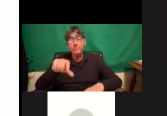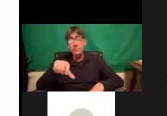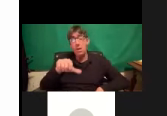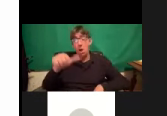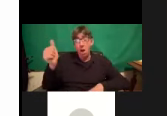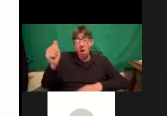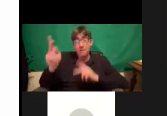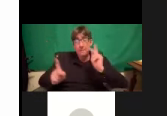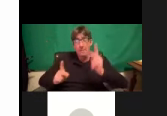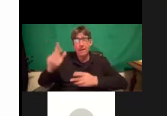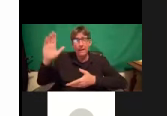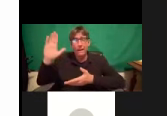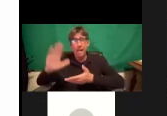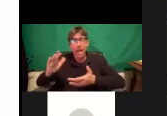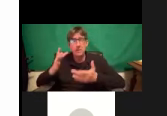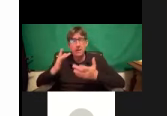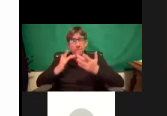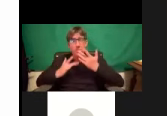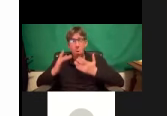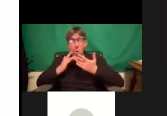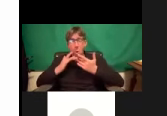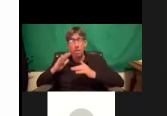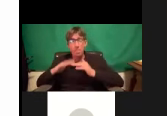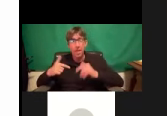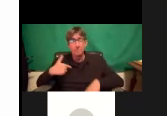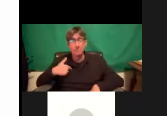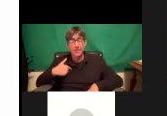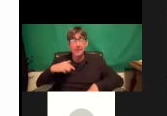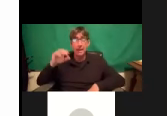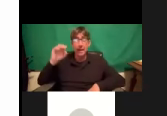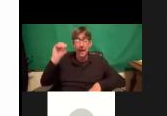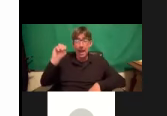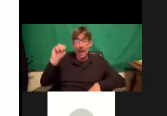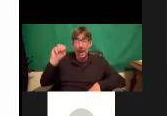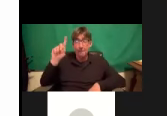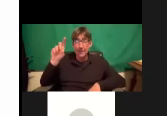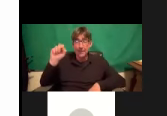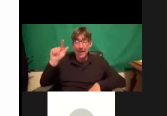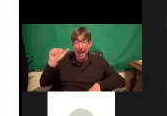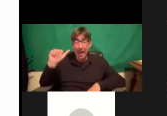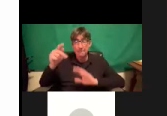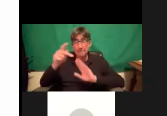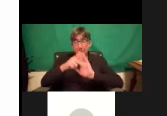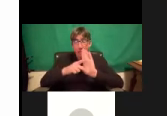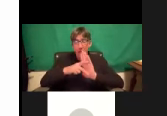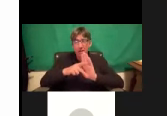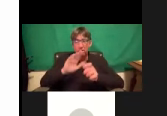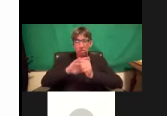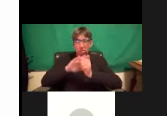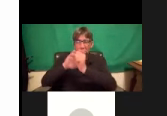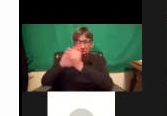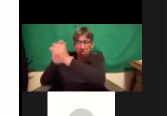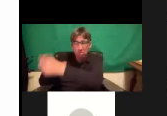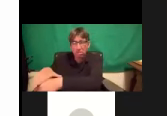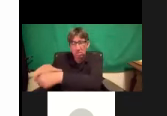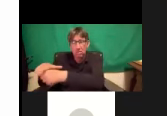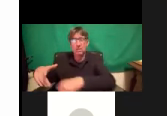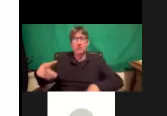MBHC's new policy ignores and solidifies the inequality that's a historical part of the Boston